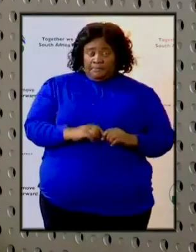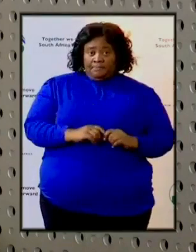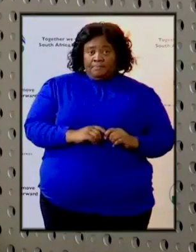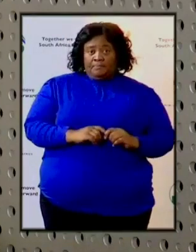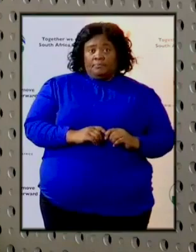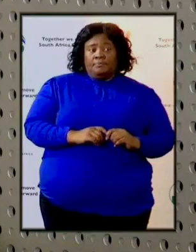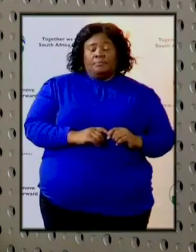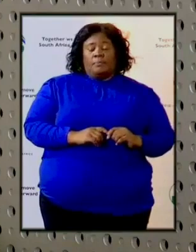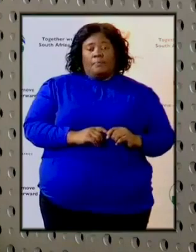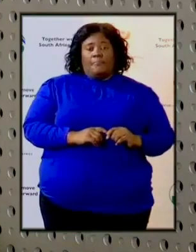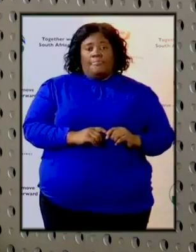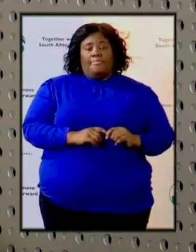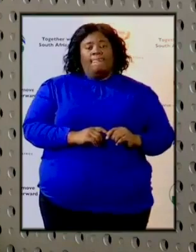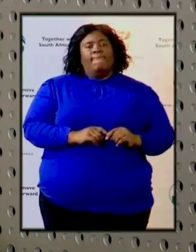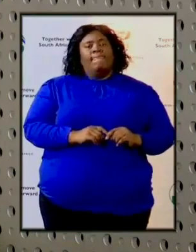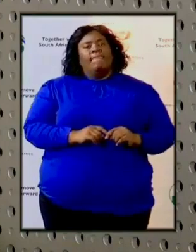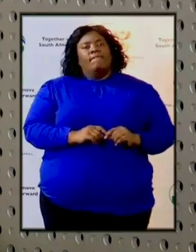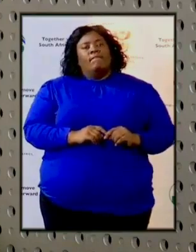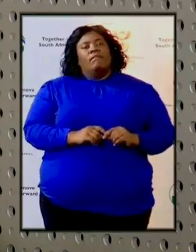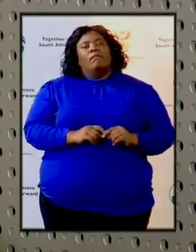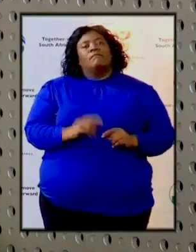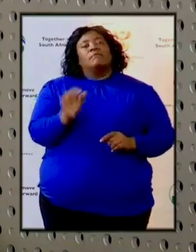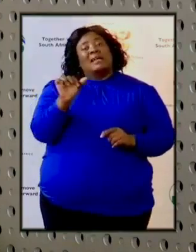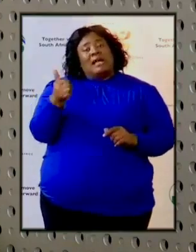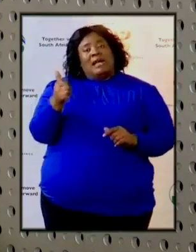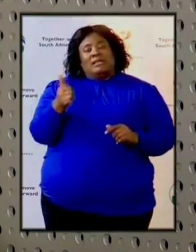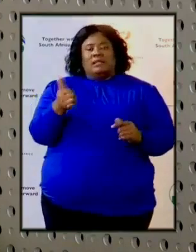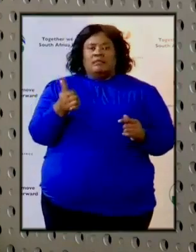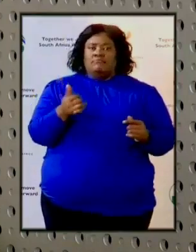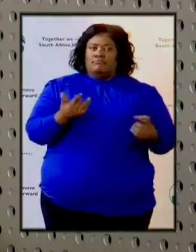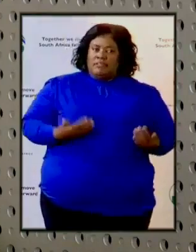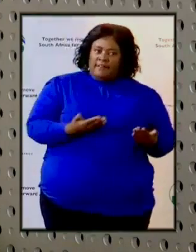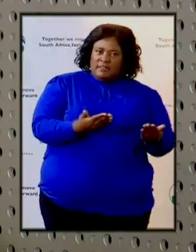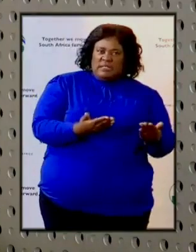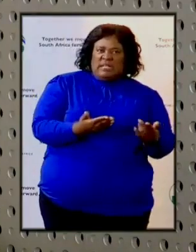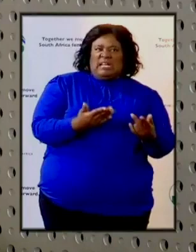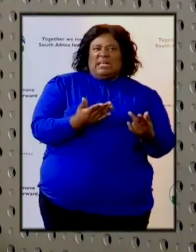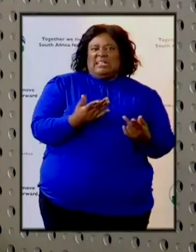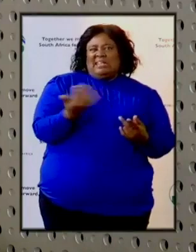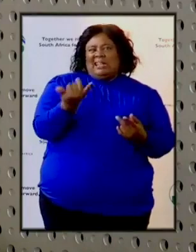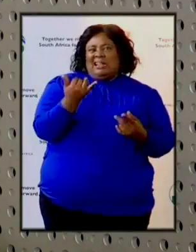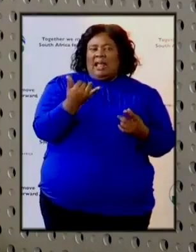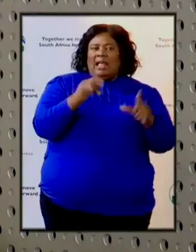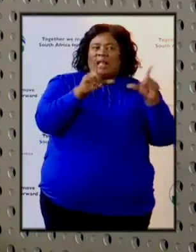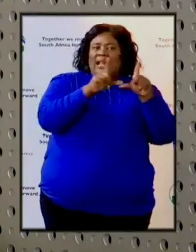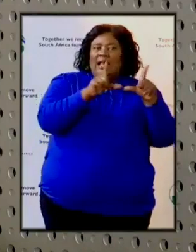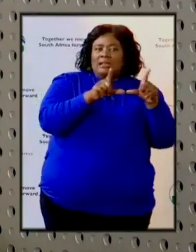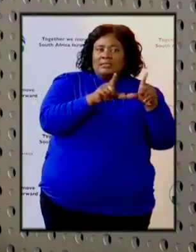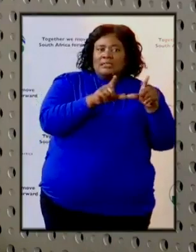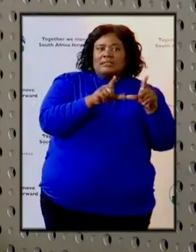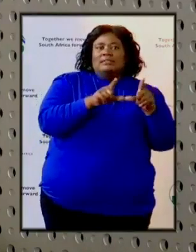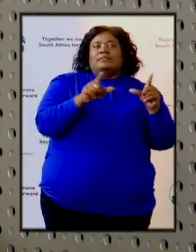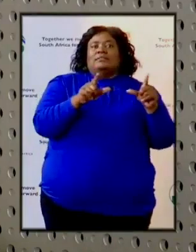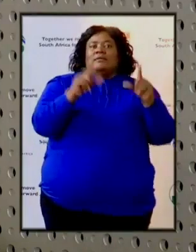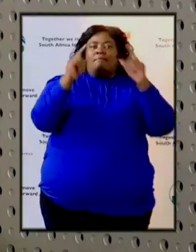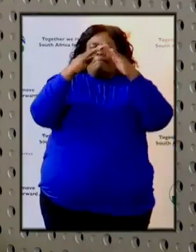there will be other services like licensing, permitting deeds and